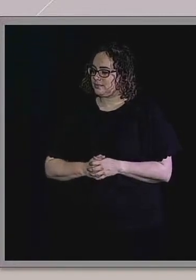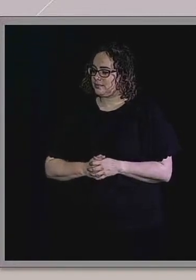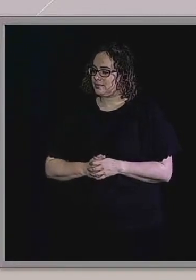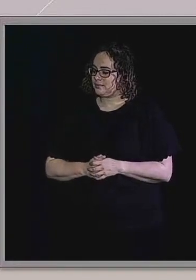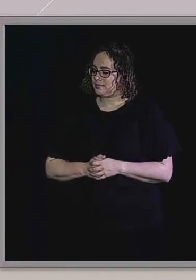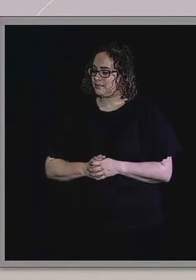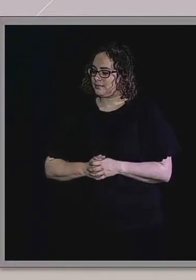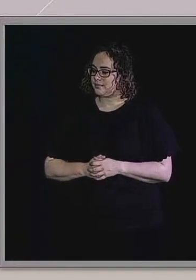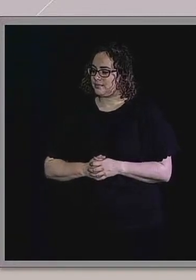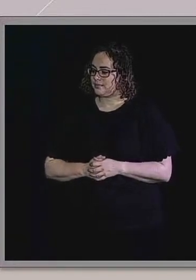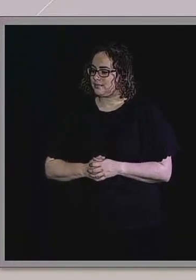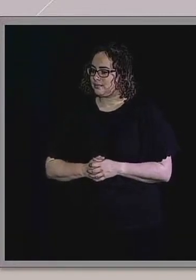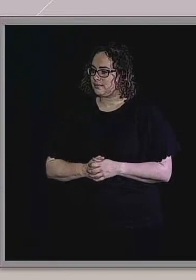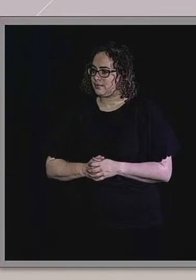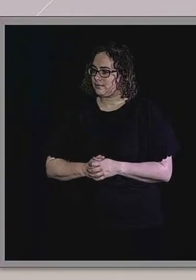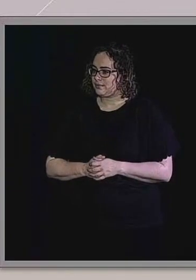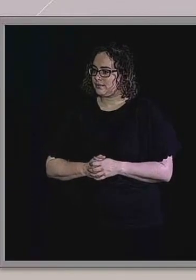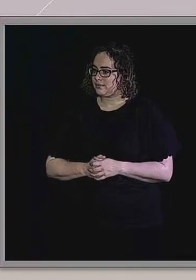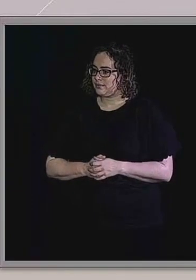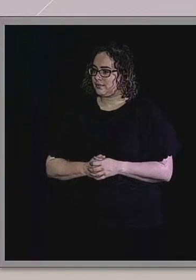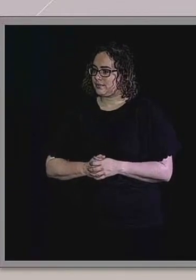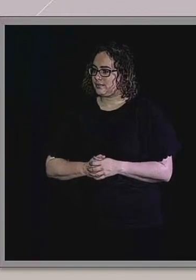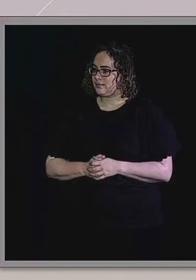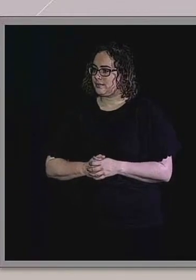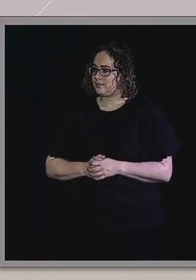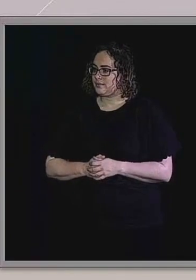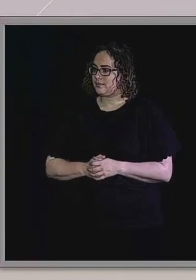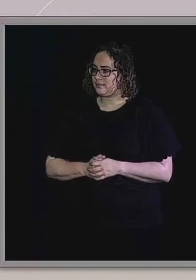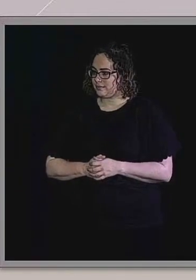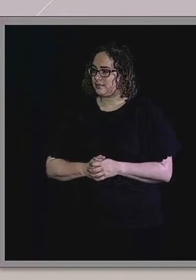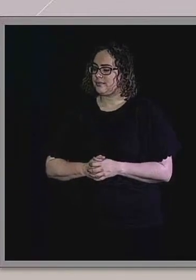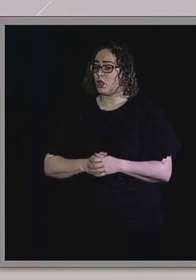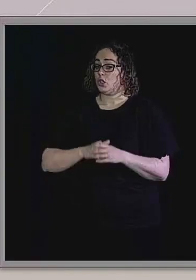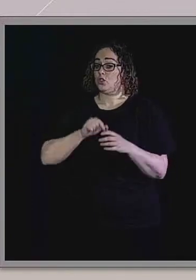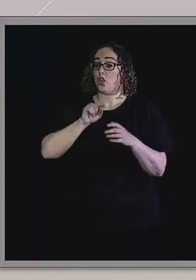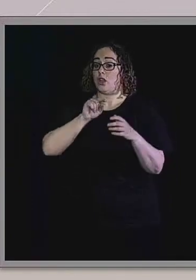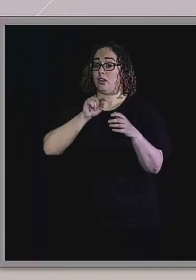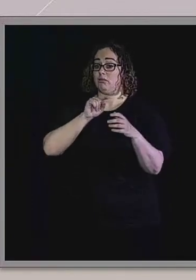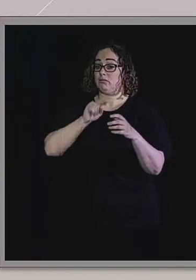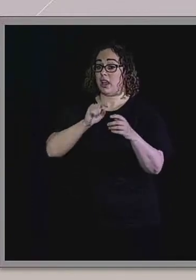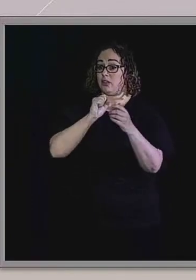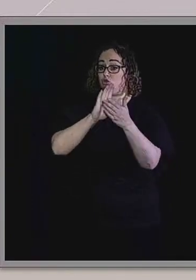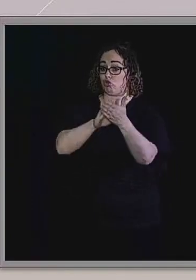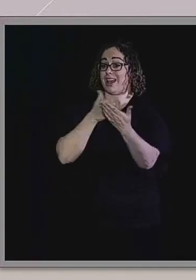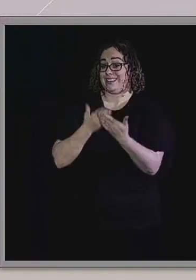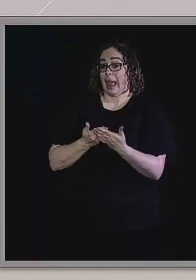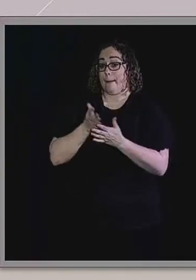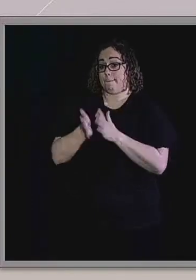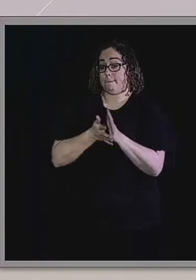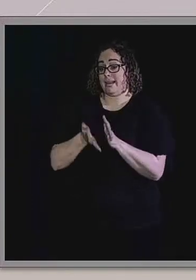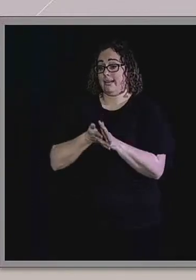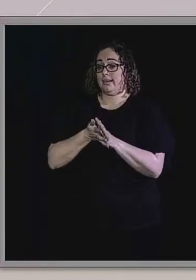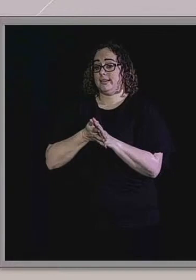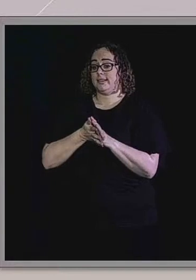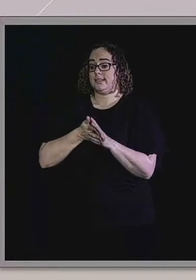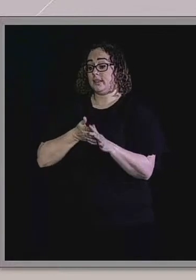ngana unwara nyapaleo. So his response to me too was that you don't ask him now, right? Because it's just a